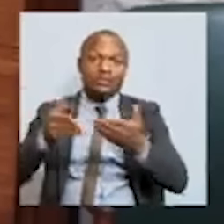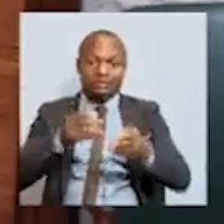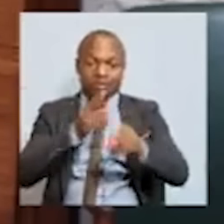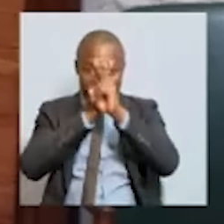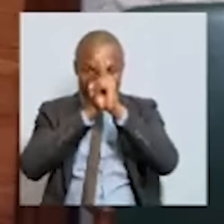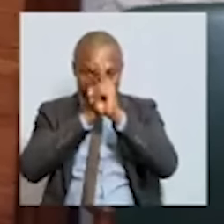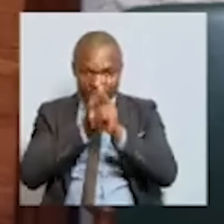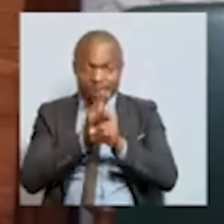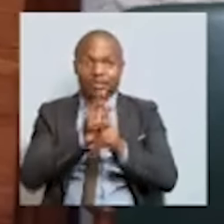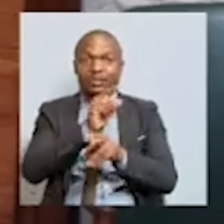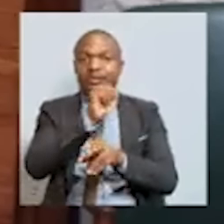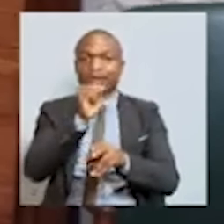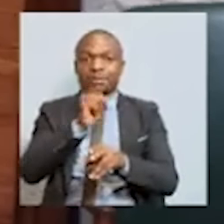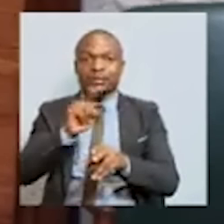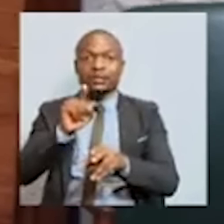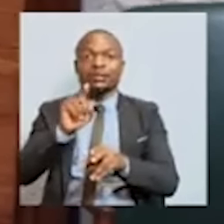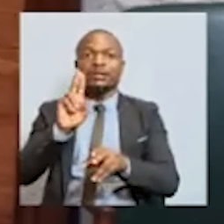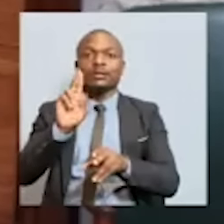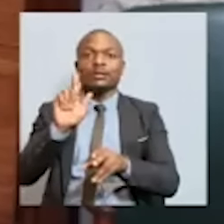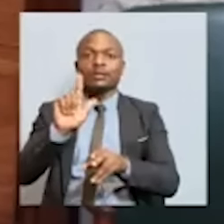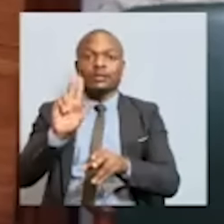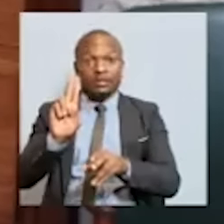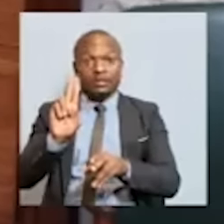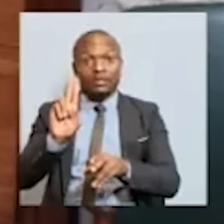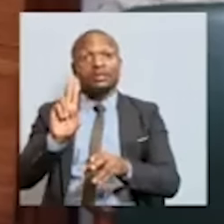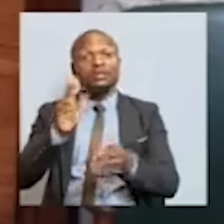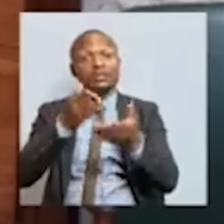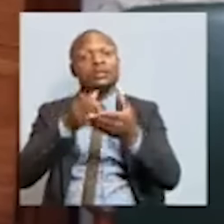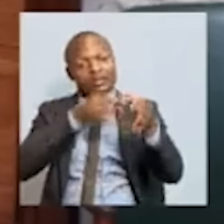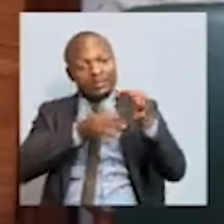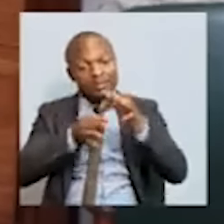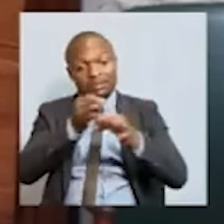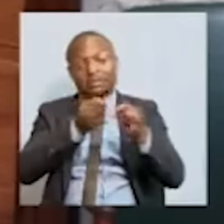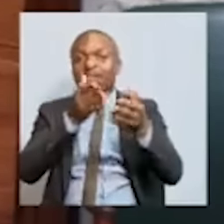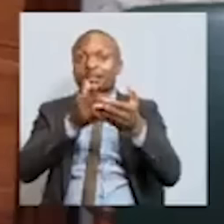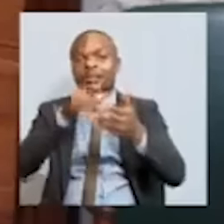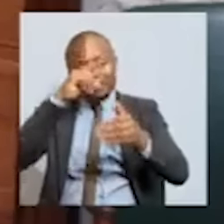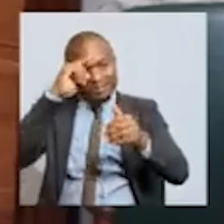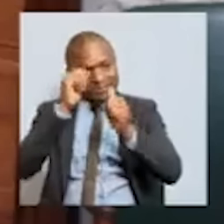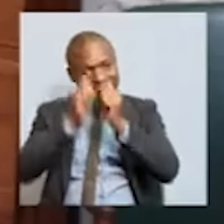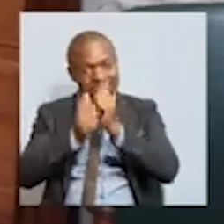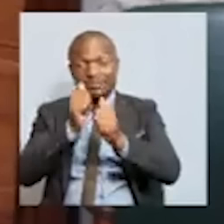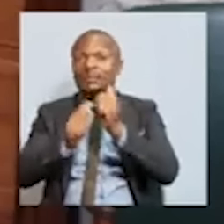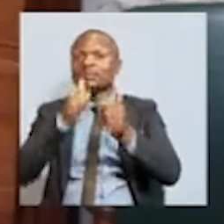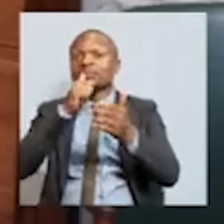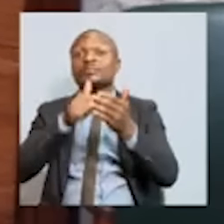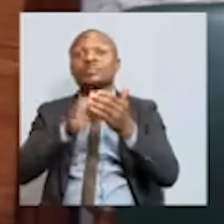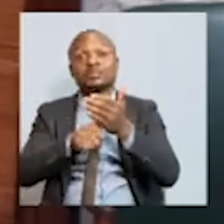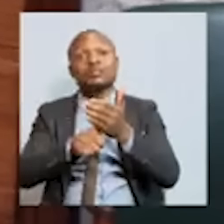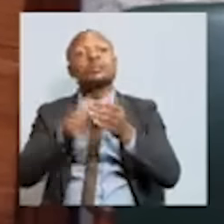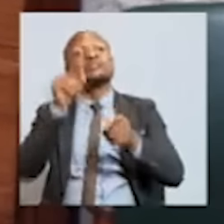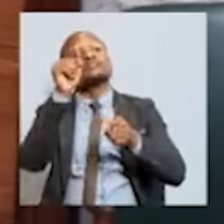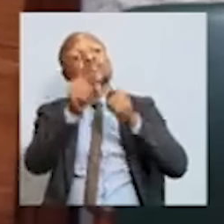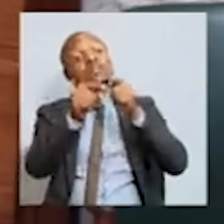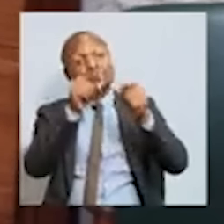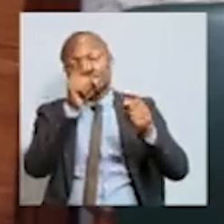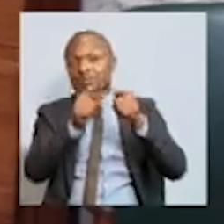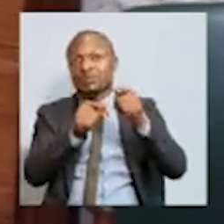MP. He further explained that this was because the said letter falsely accused him of